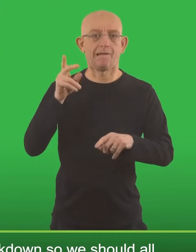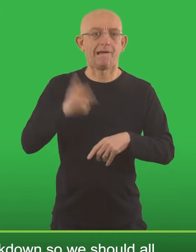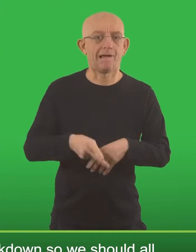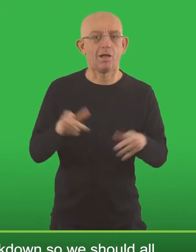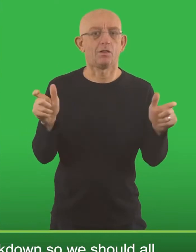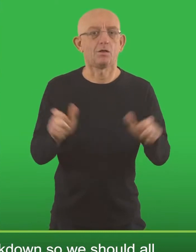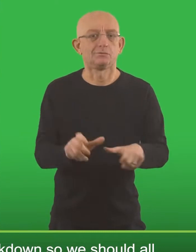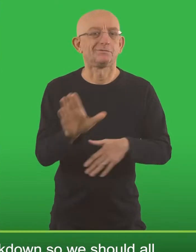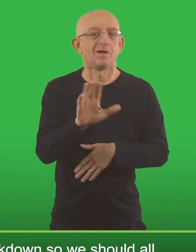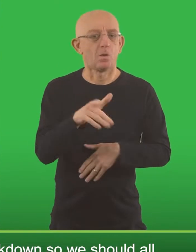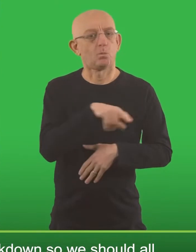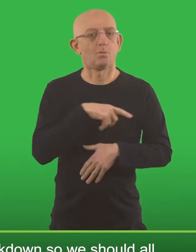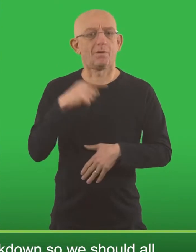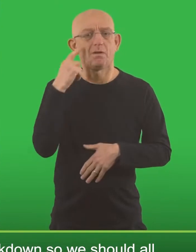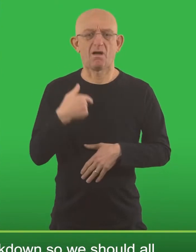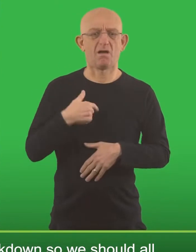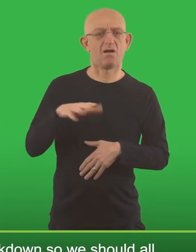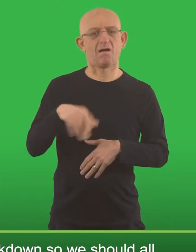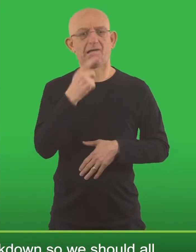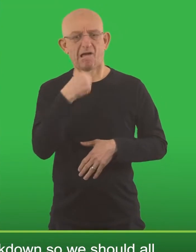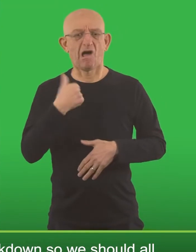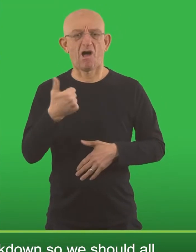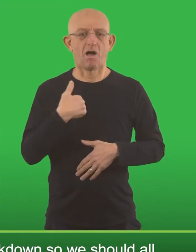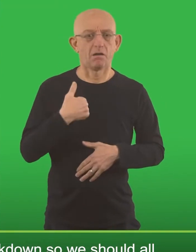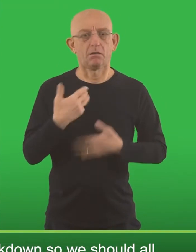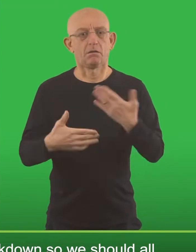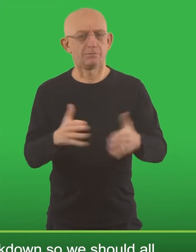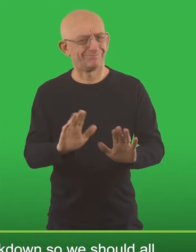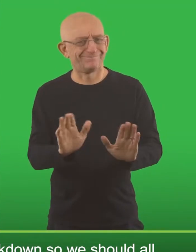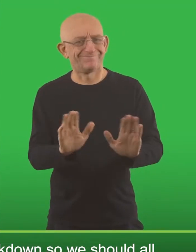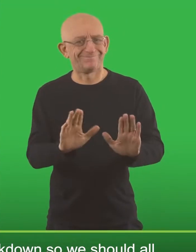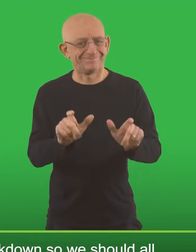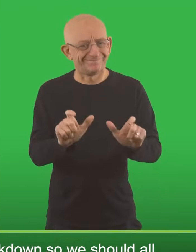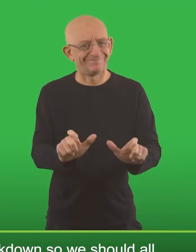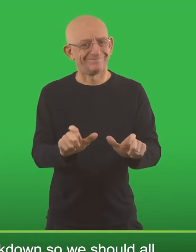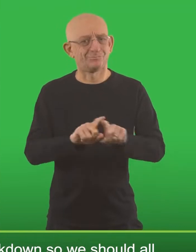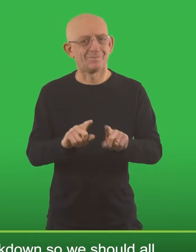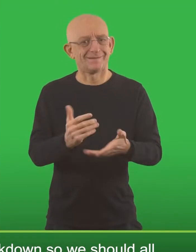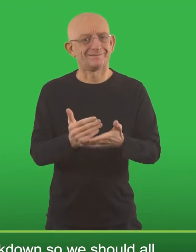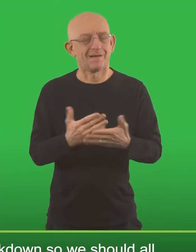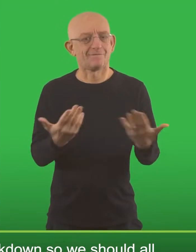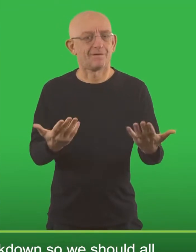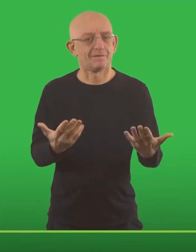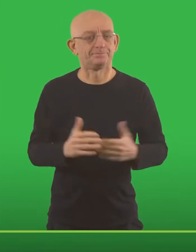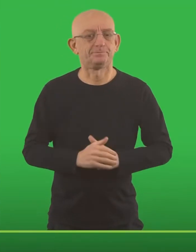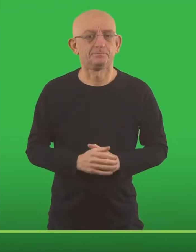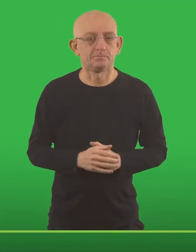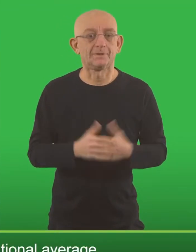back to any form of lockdown. So we should all focus on, just because I can doesn't mean I